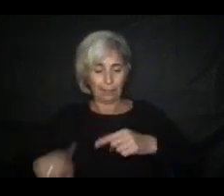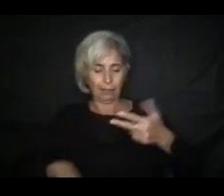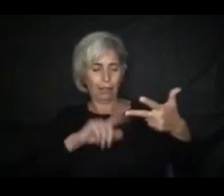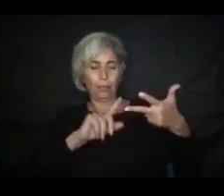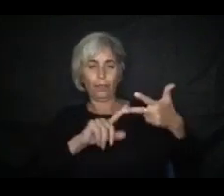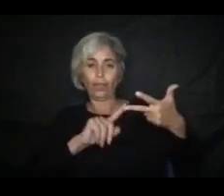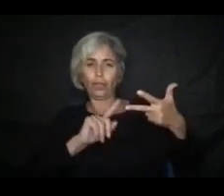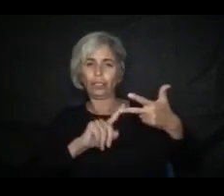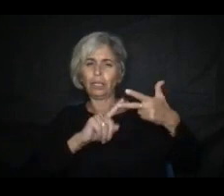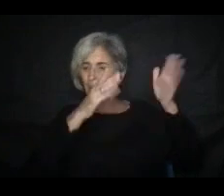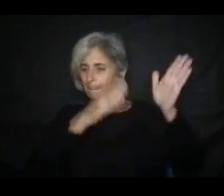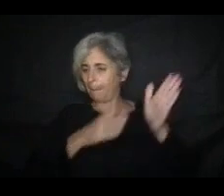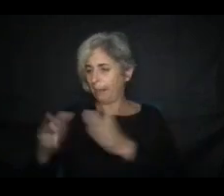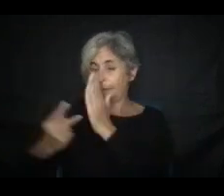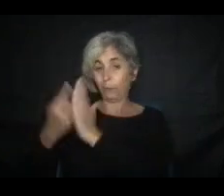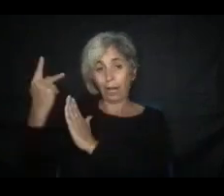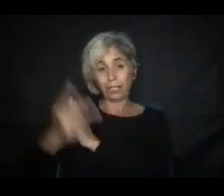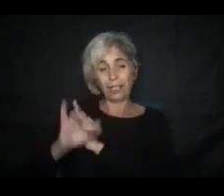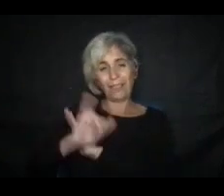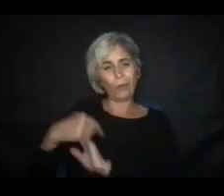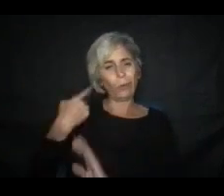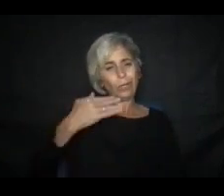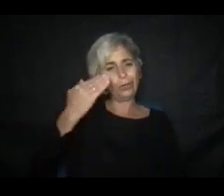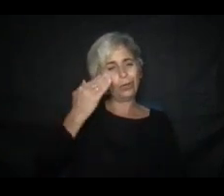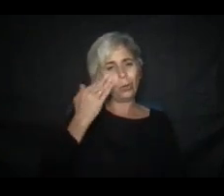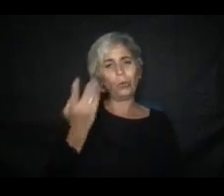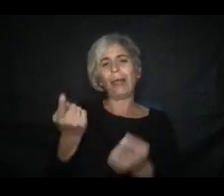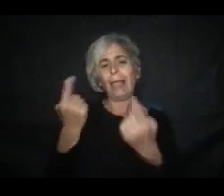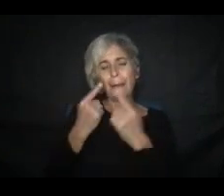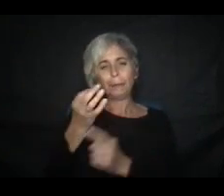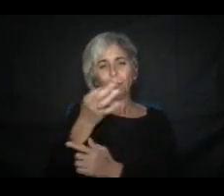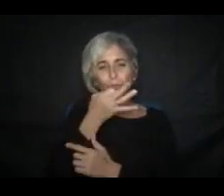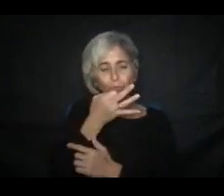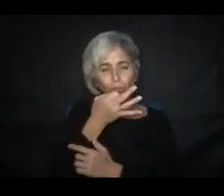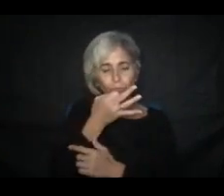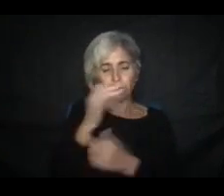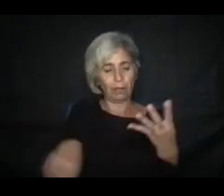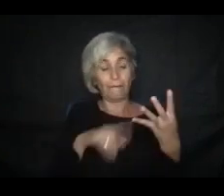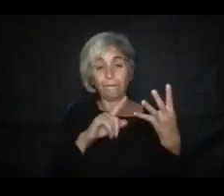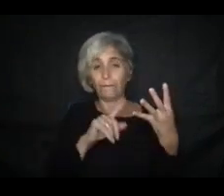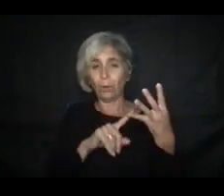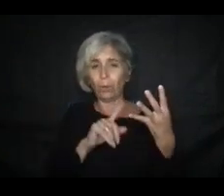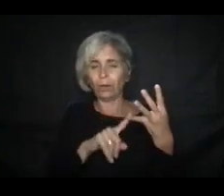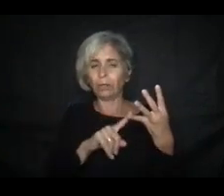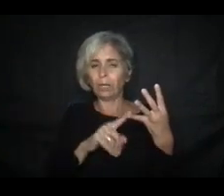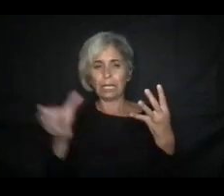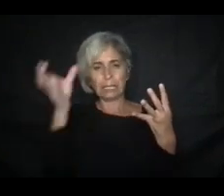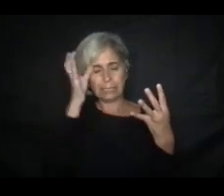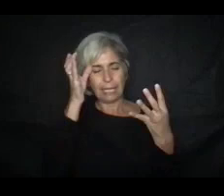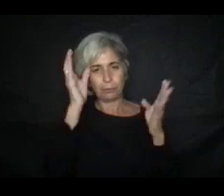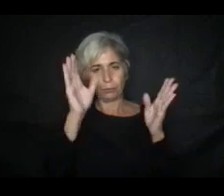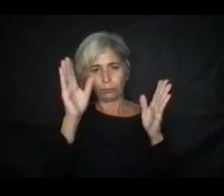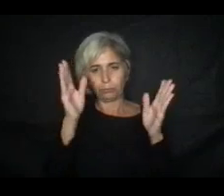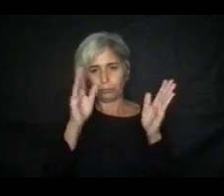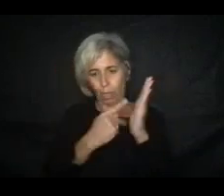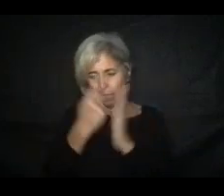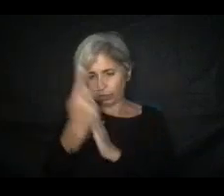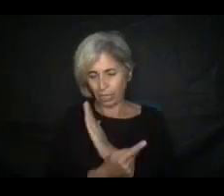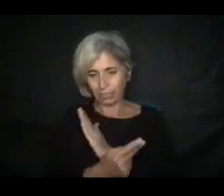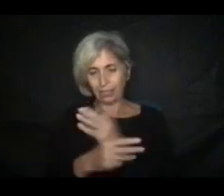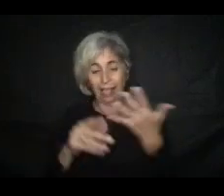had planned projects that we knew were coming down the pike. And then the conceptual stage projects. And then lastly,